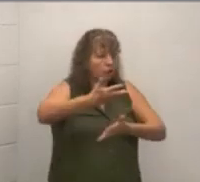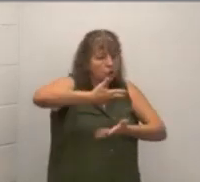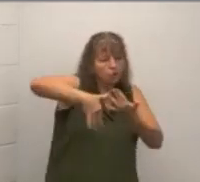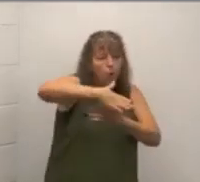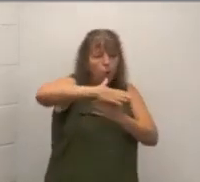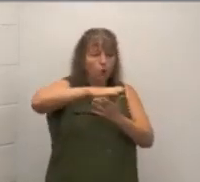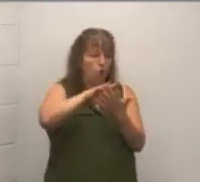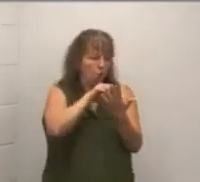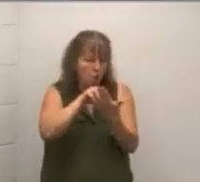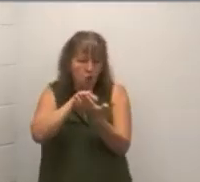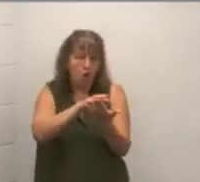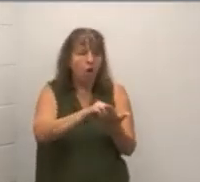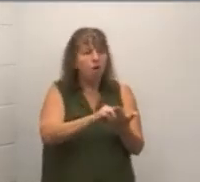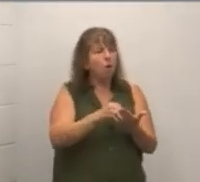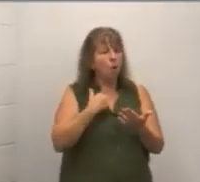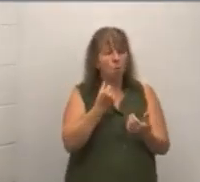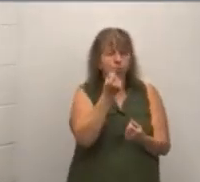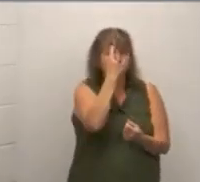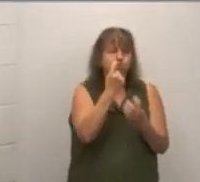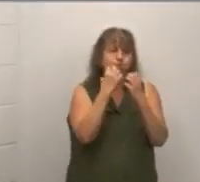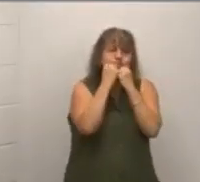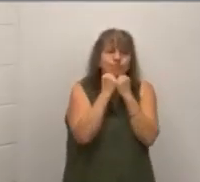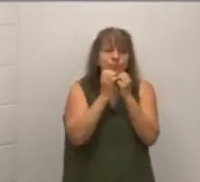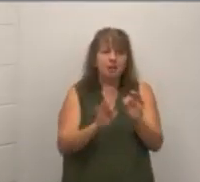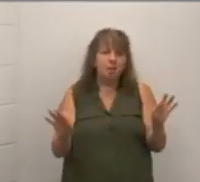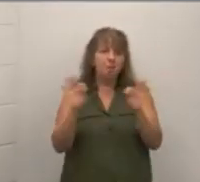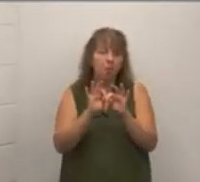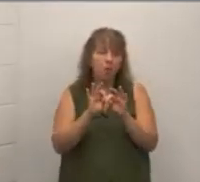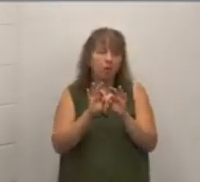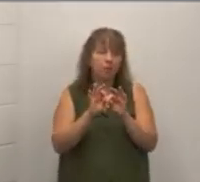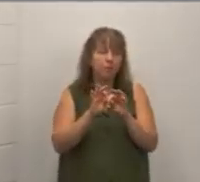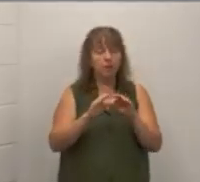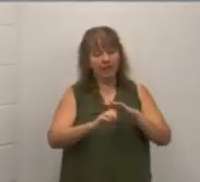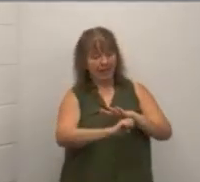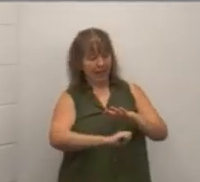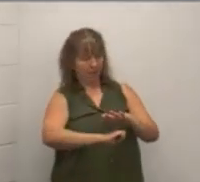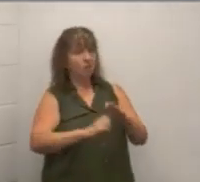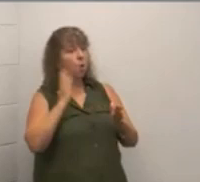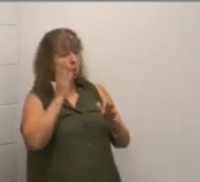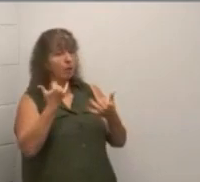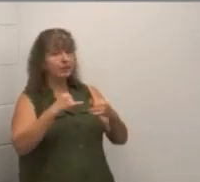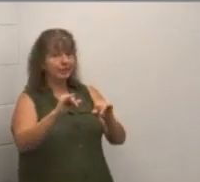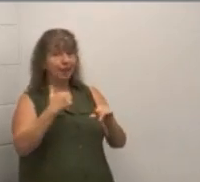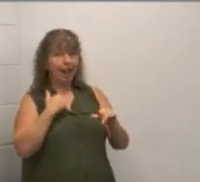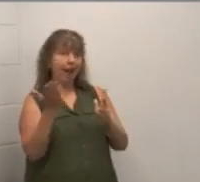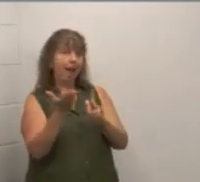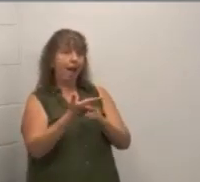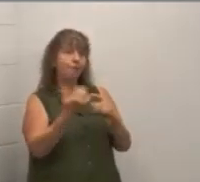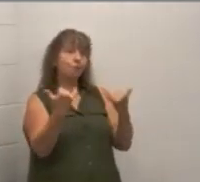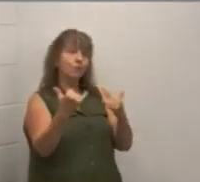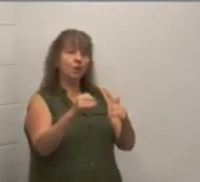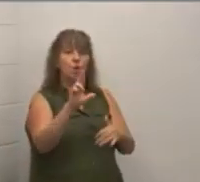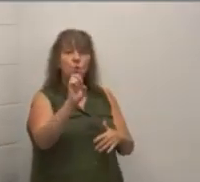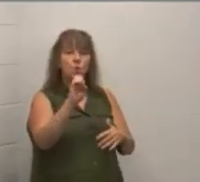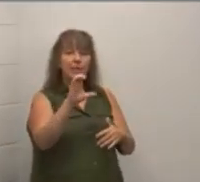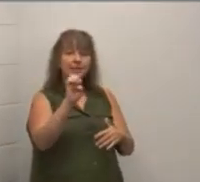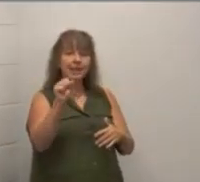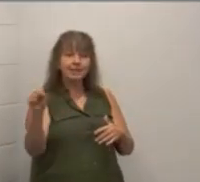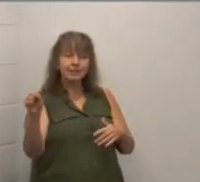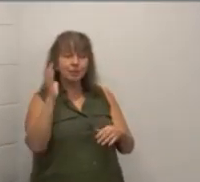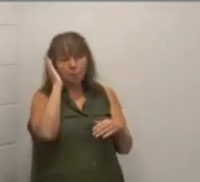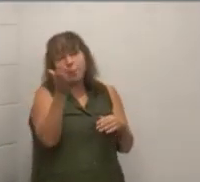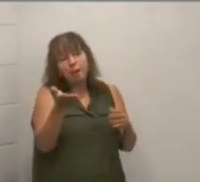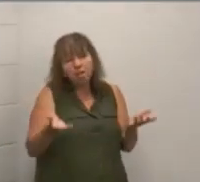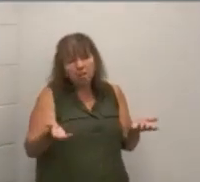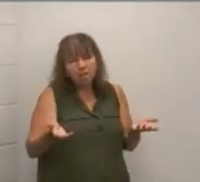in place to continue recess at the elementary level. We have plans in place